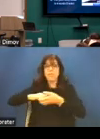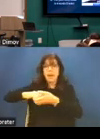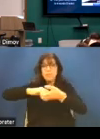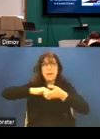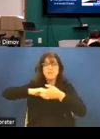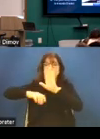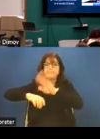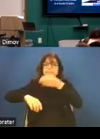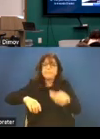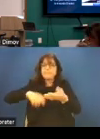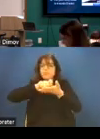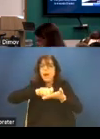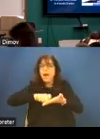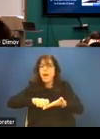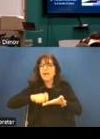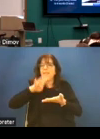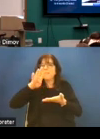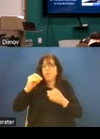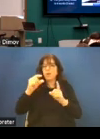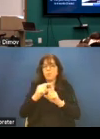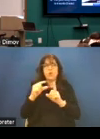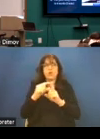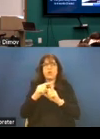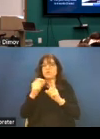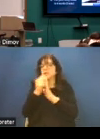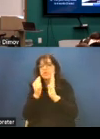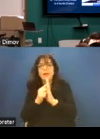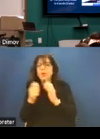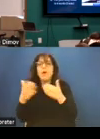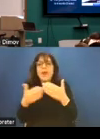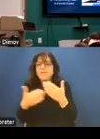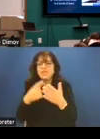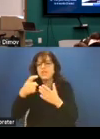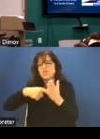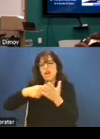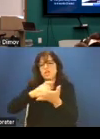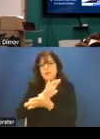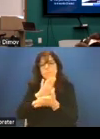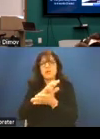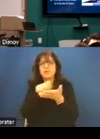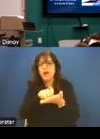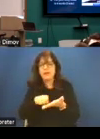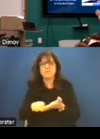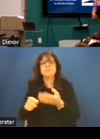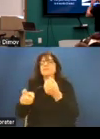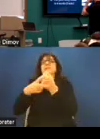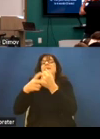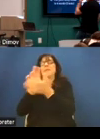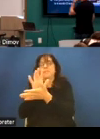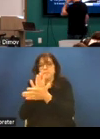turn it over right on that. The agenda. Turn it over right on that. It's all good. Save paper.